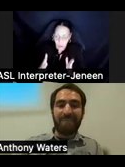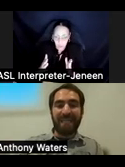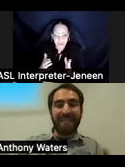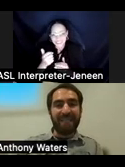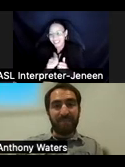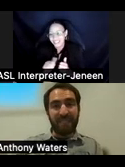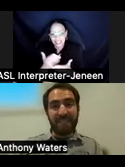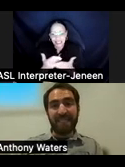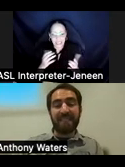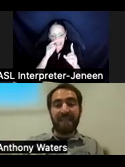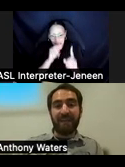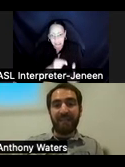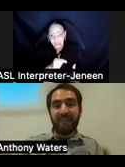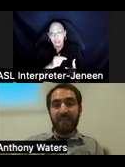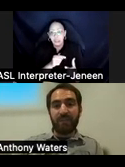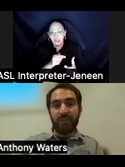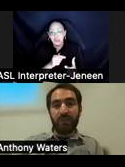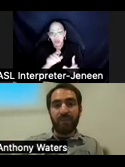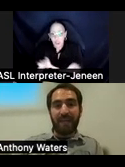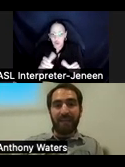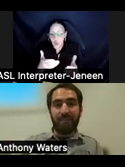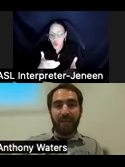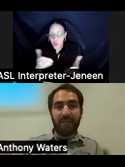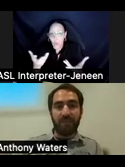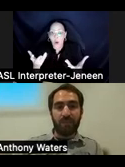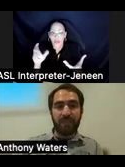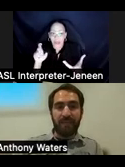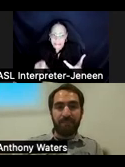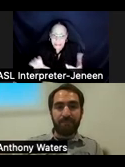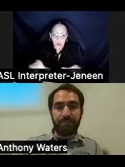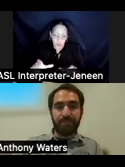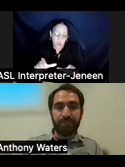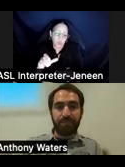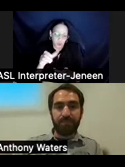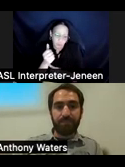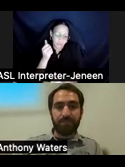Anything aimed at getting the means necessary to die by suicide.